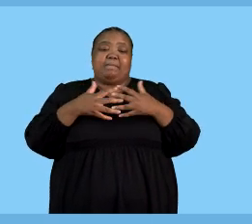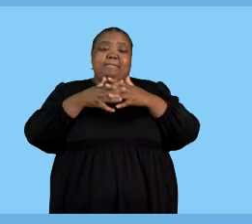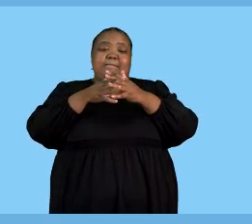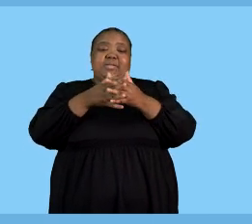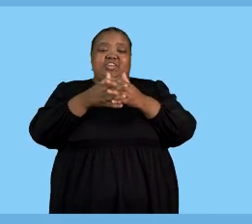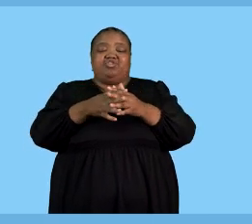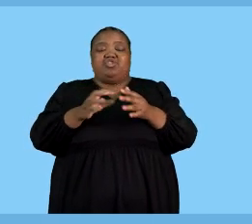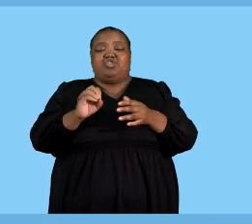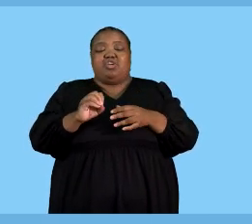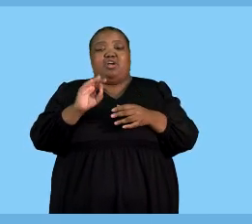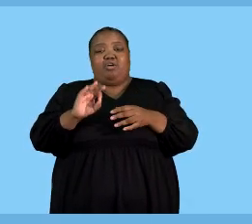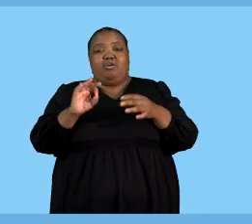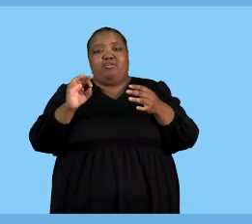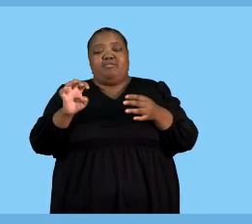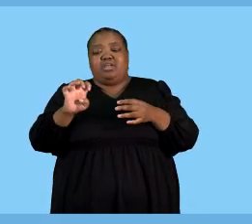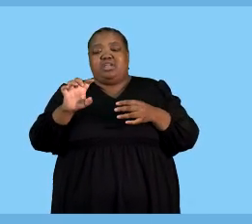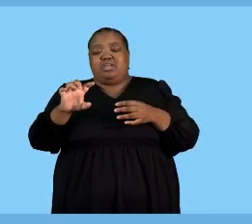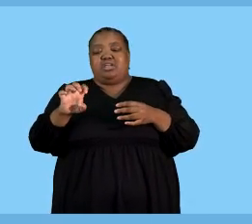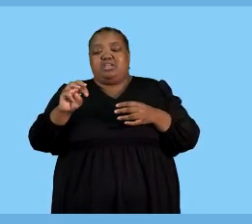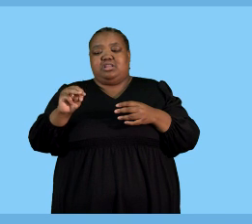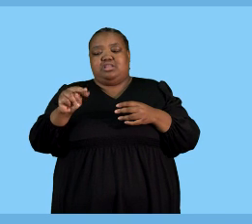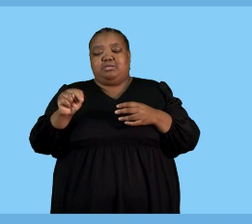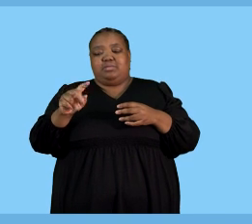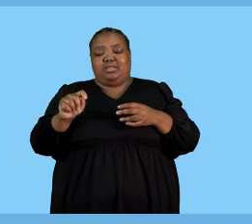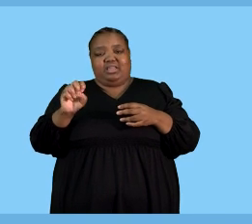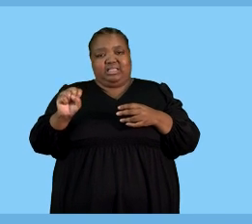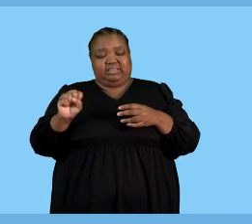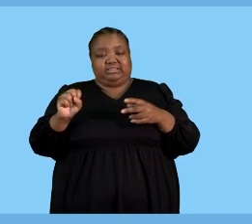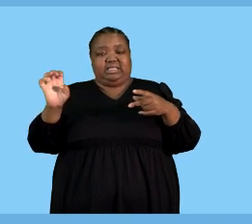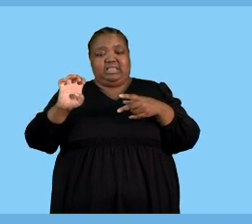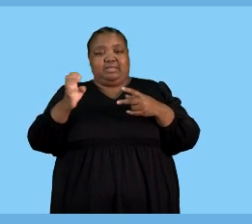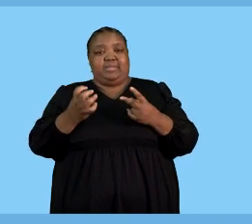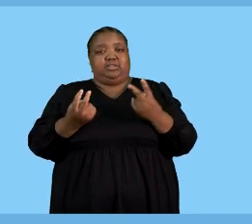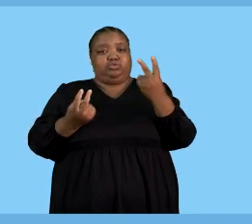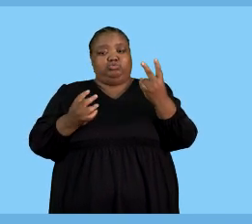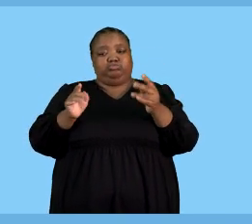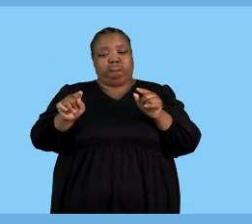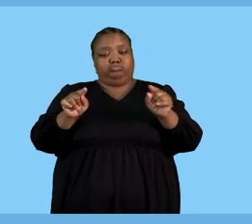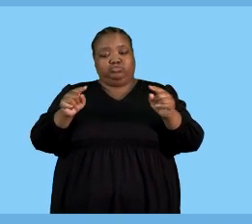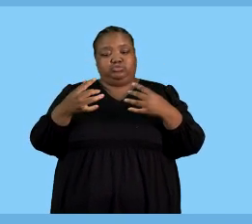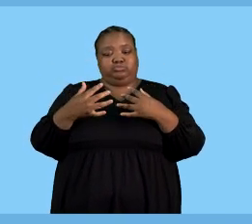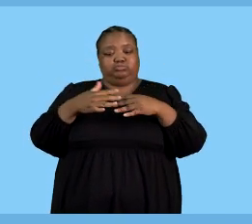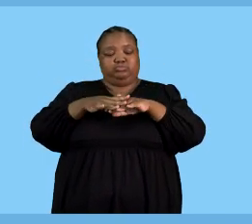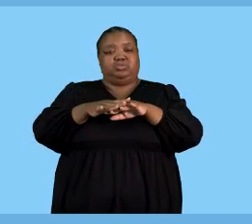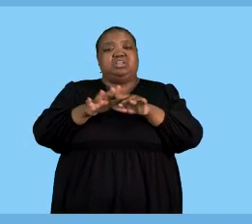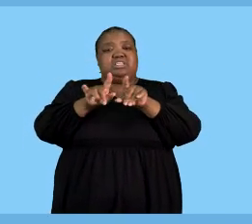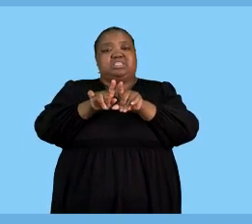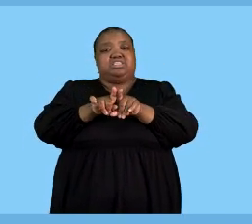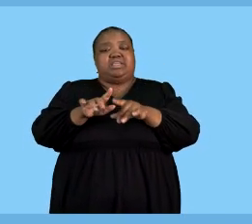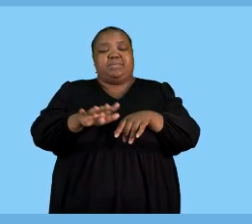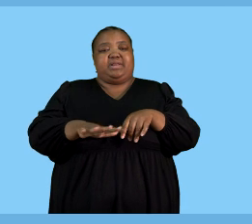mixture of elements because we have two elements that are in the same place. Then D, we have